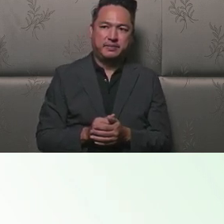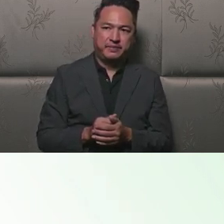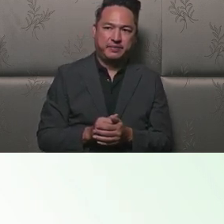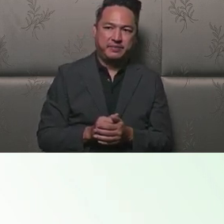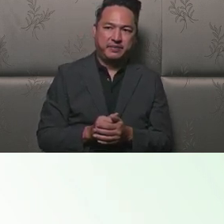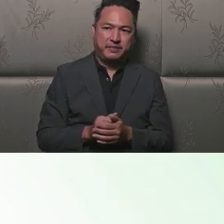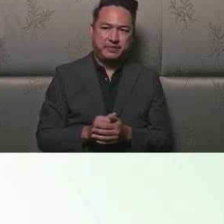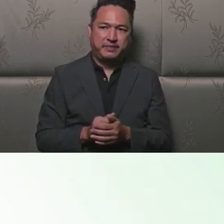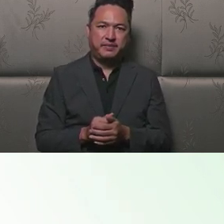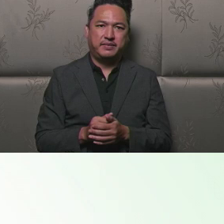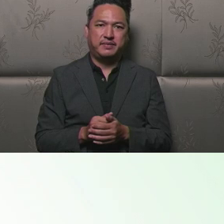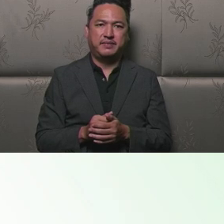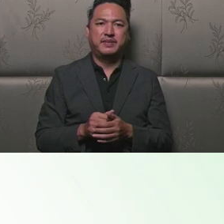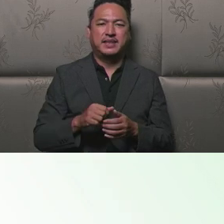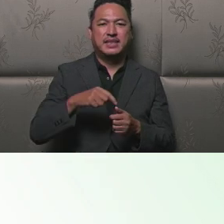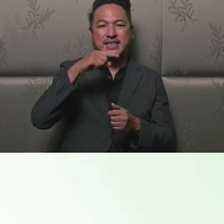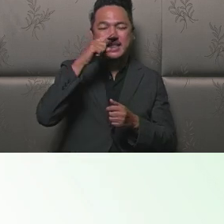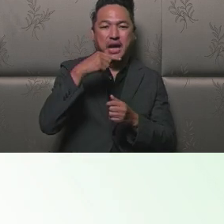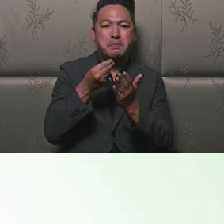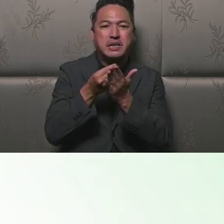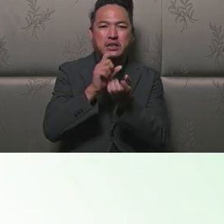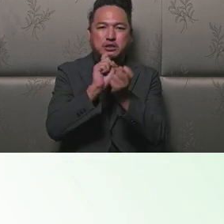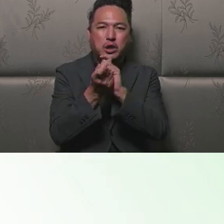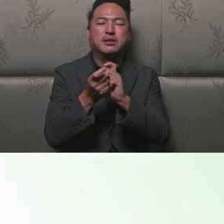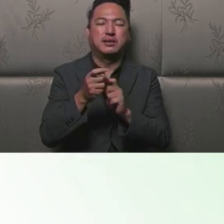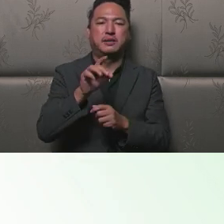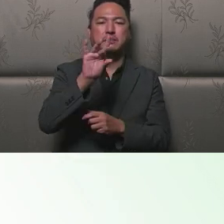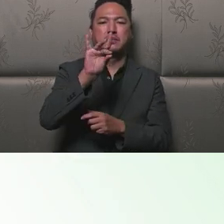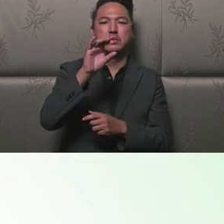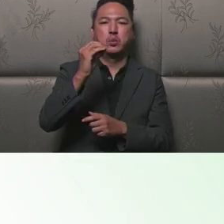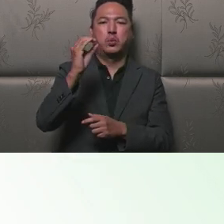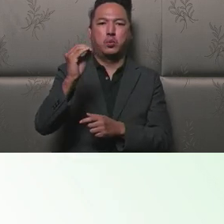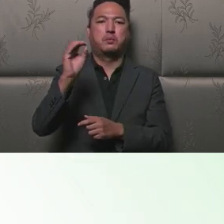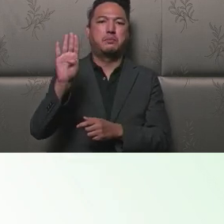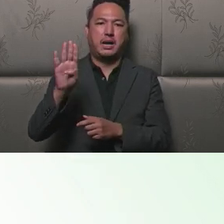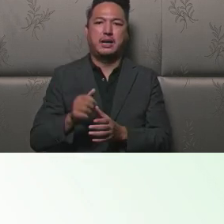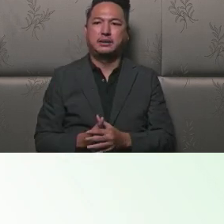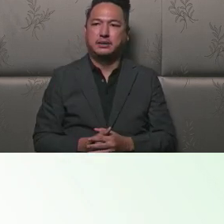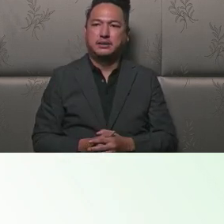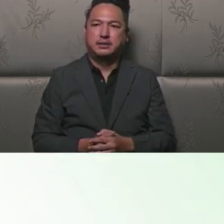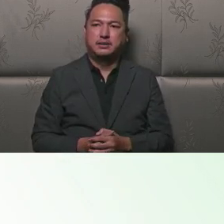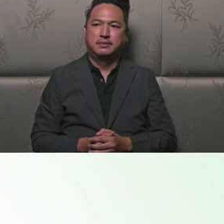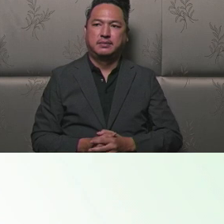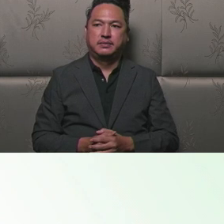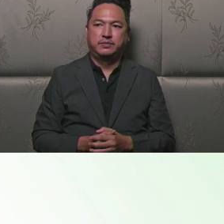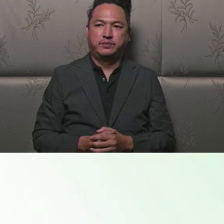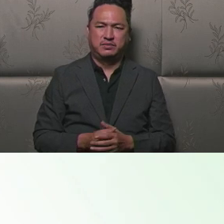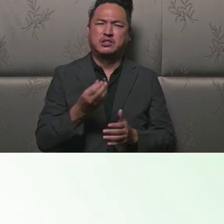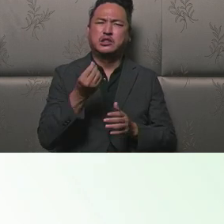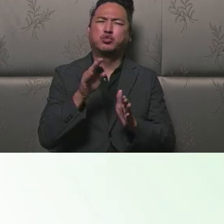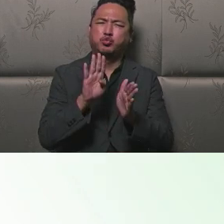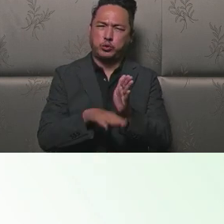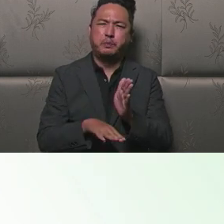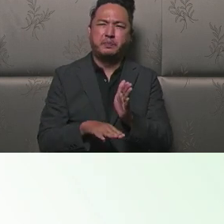proposal of approval of the credits that you have received. And that will cost